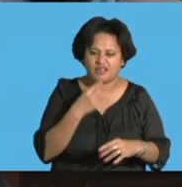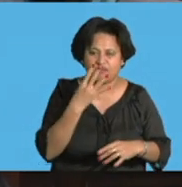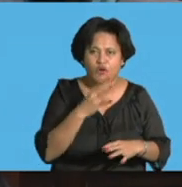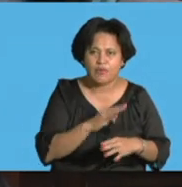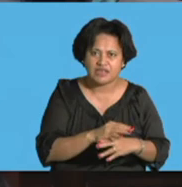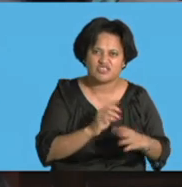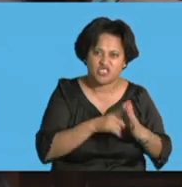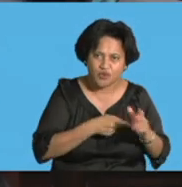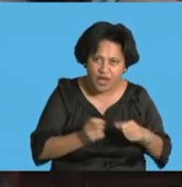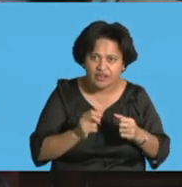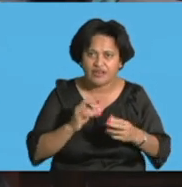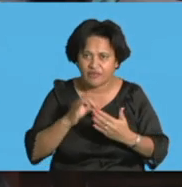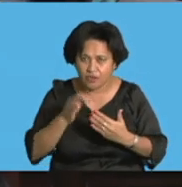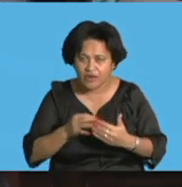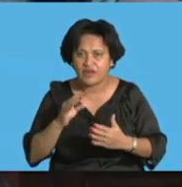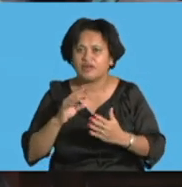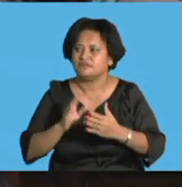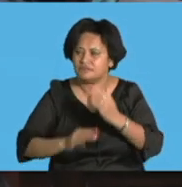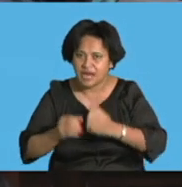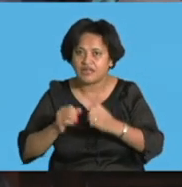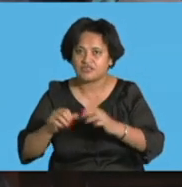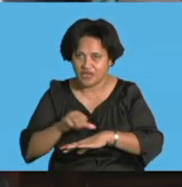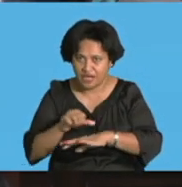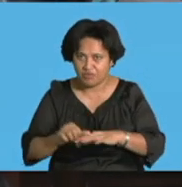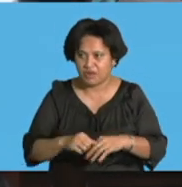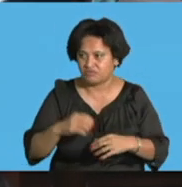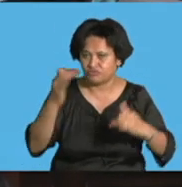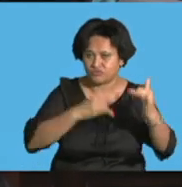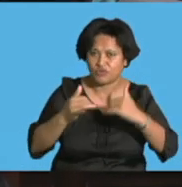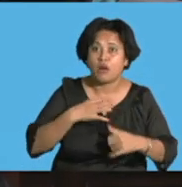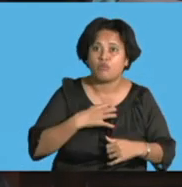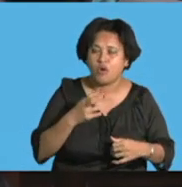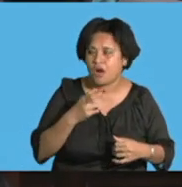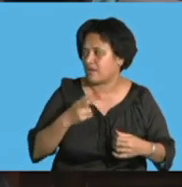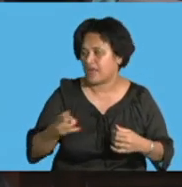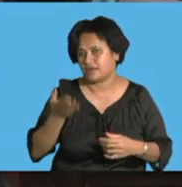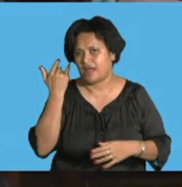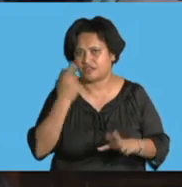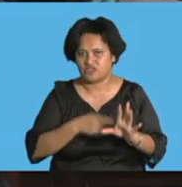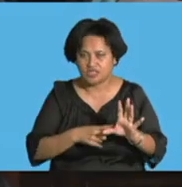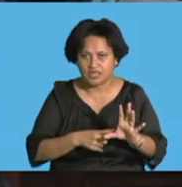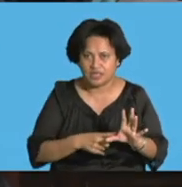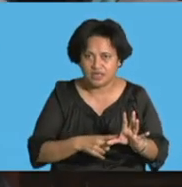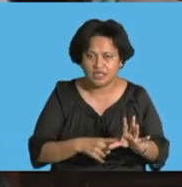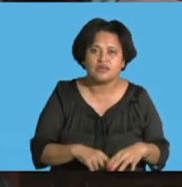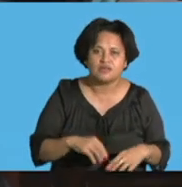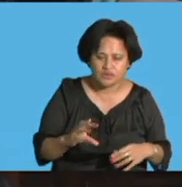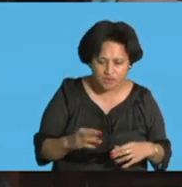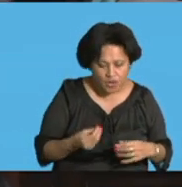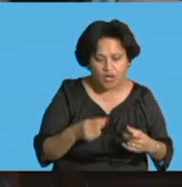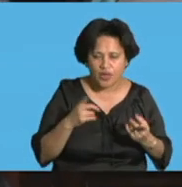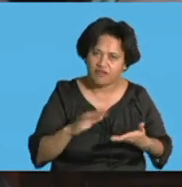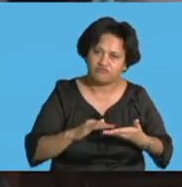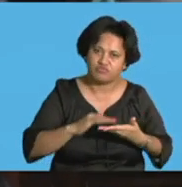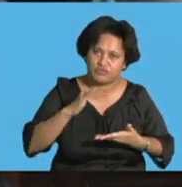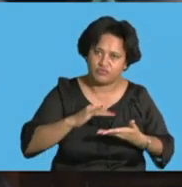of $366.6 million, improving on the $358.2 million for the same period